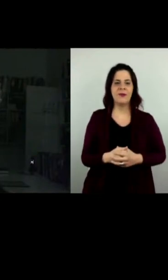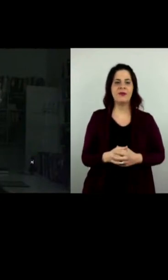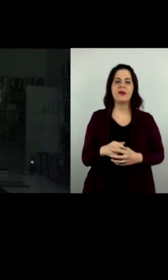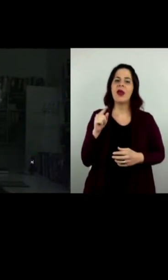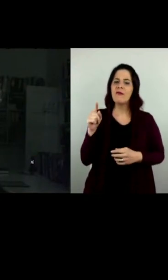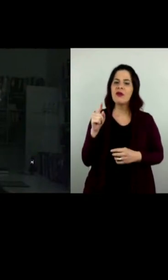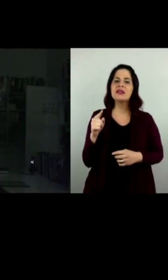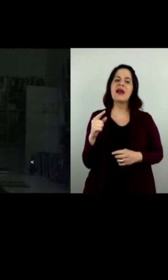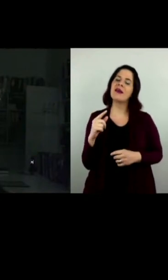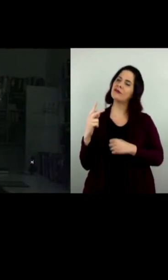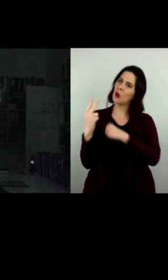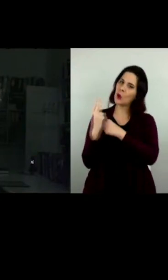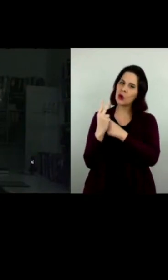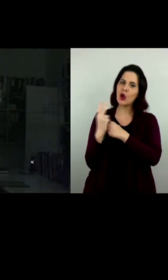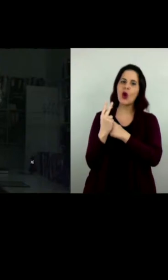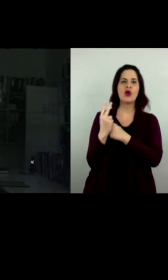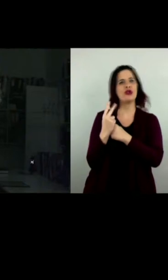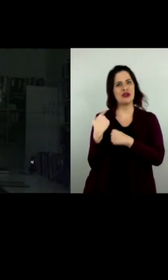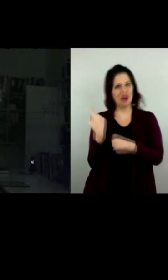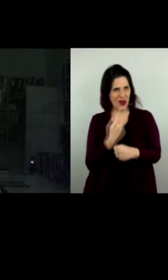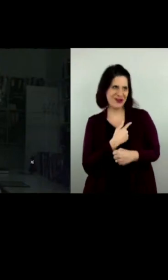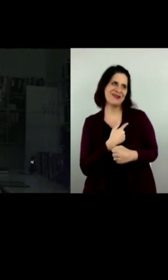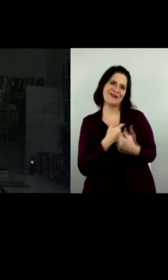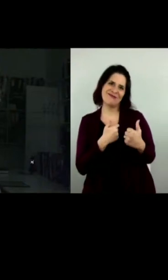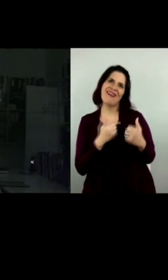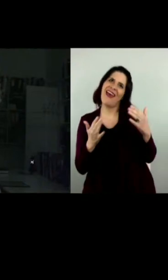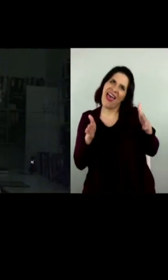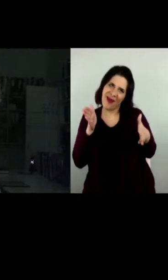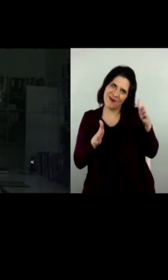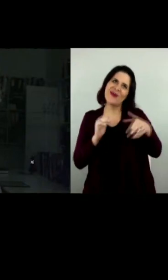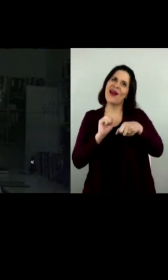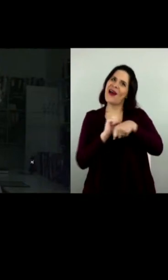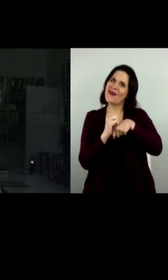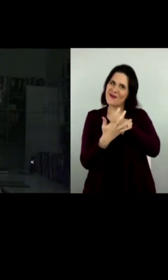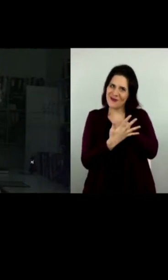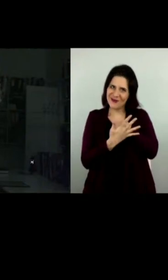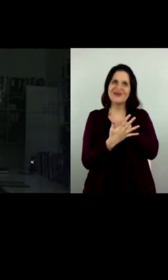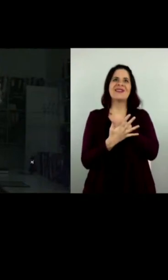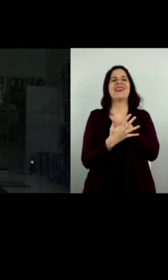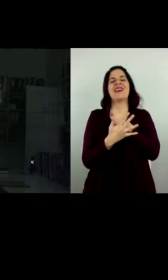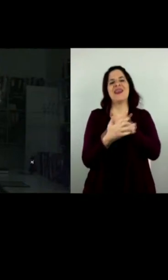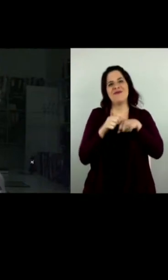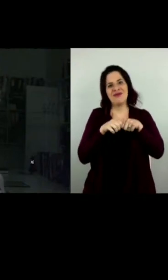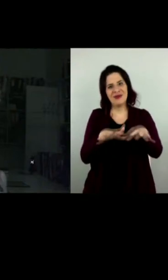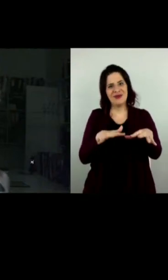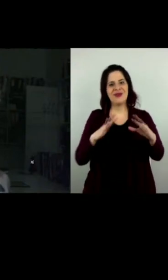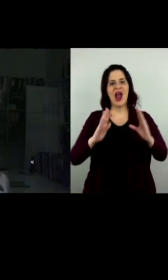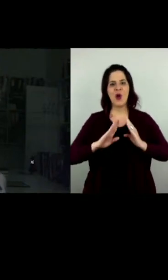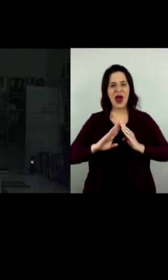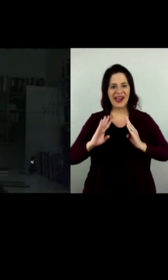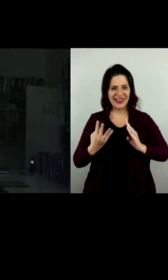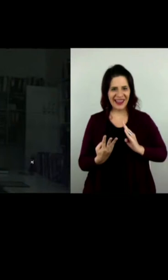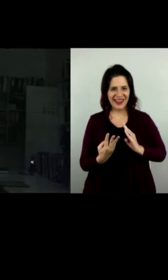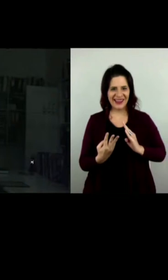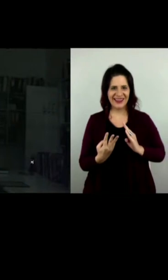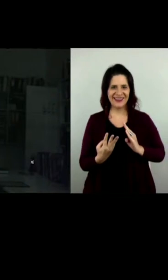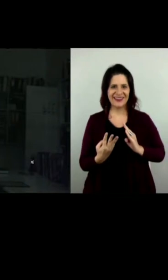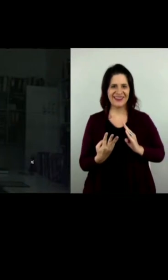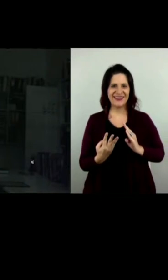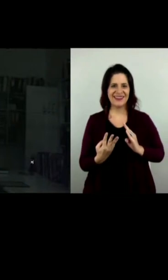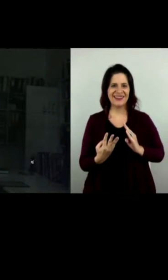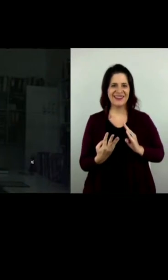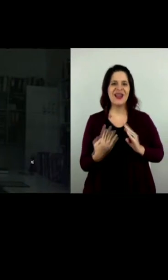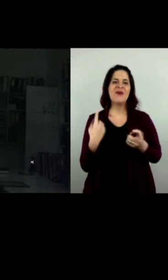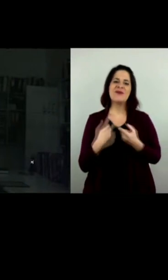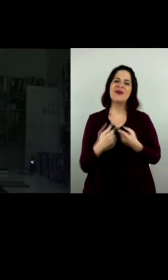us during the pandemic, during the quarantine, and we released a film that's called